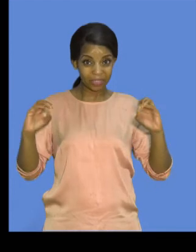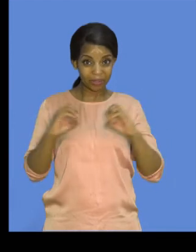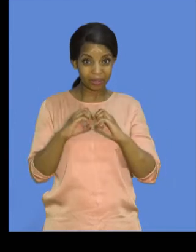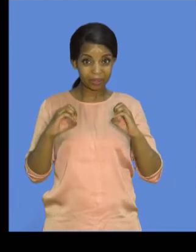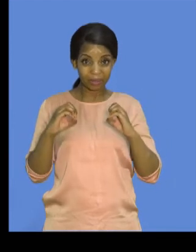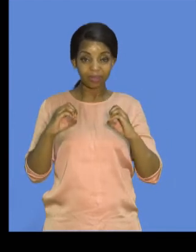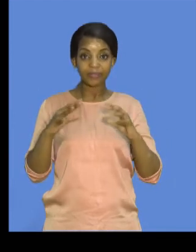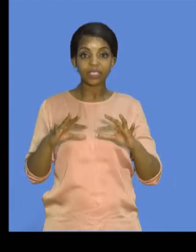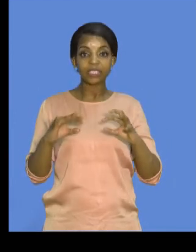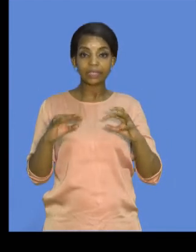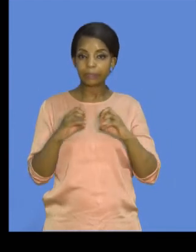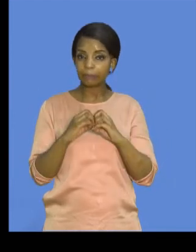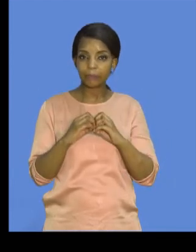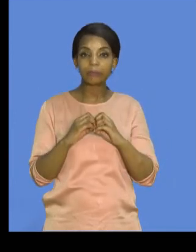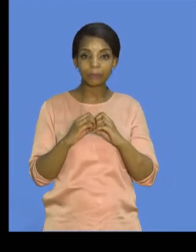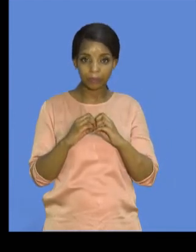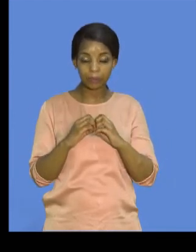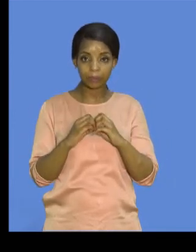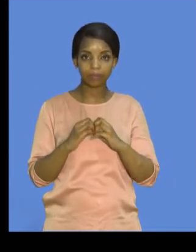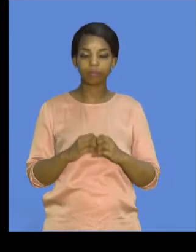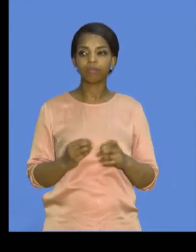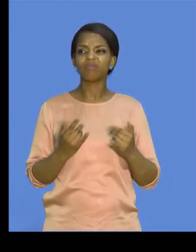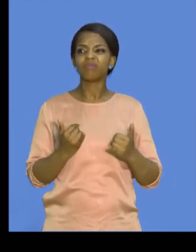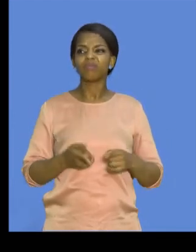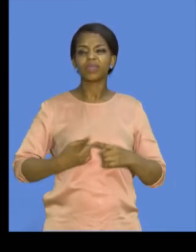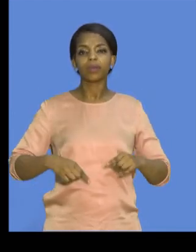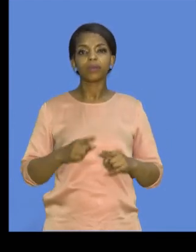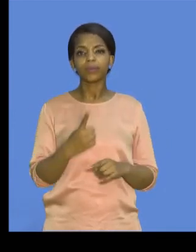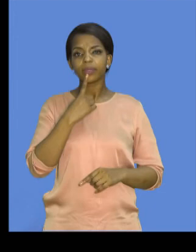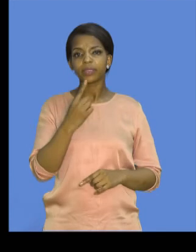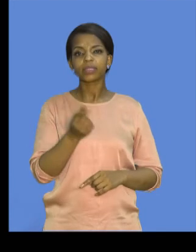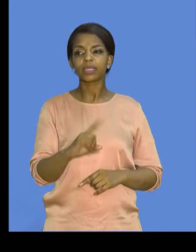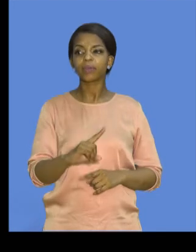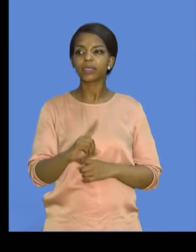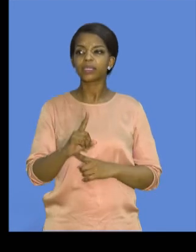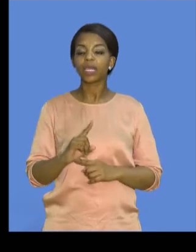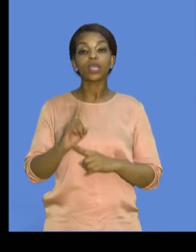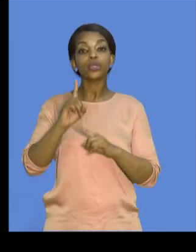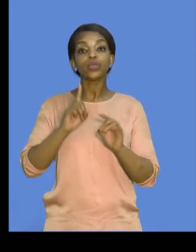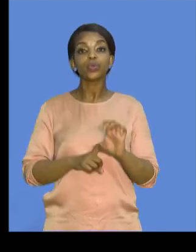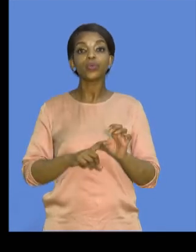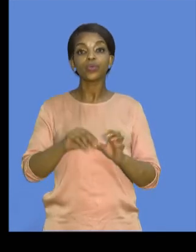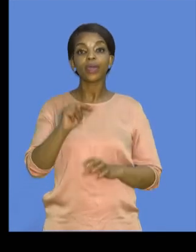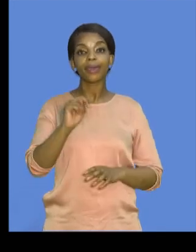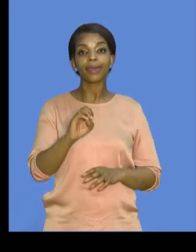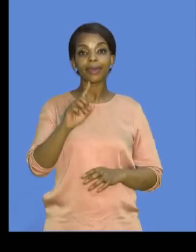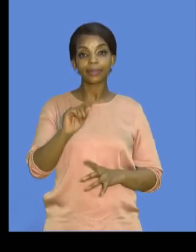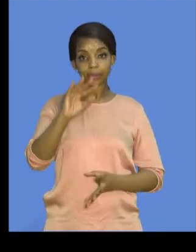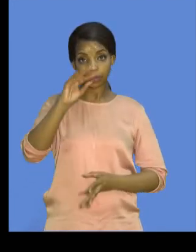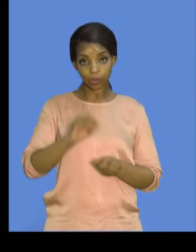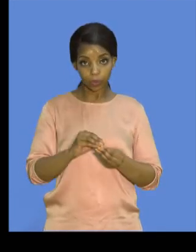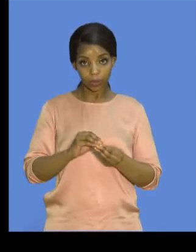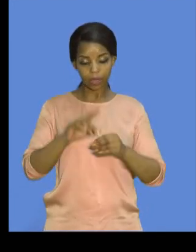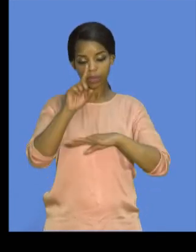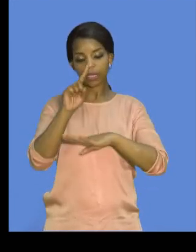of coming together into contact, which is a physical process, we're saying it's equals to Q net, which is the total, divided by